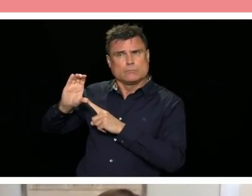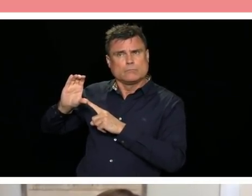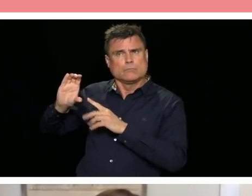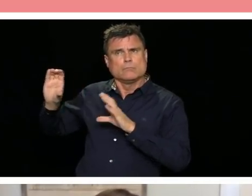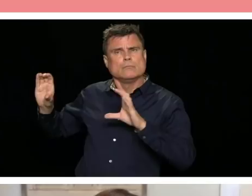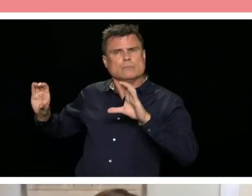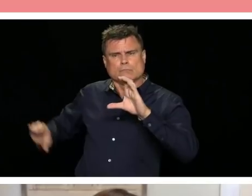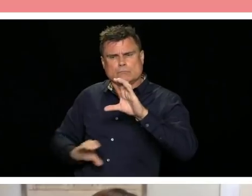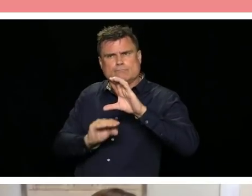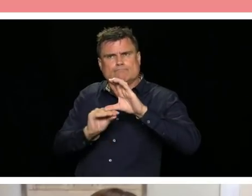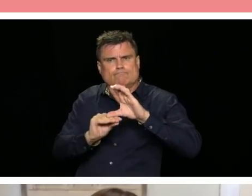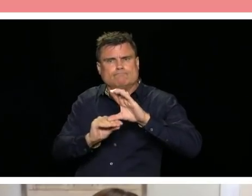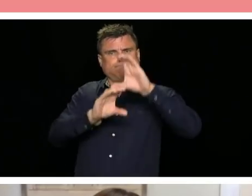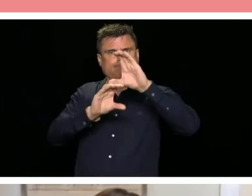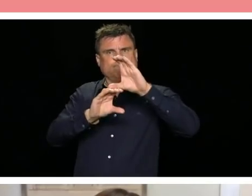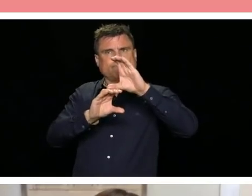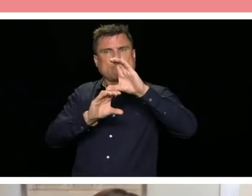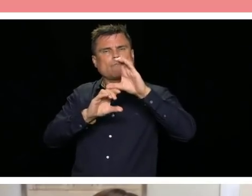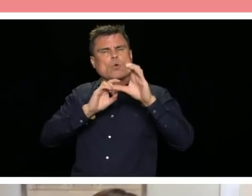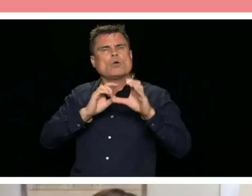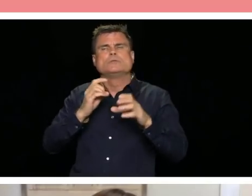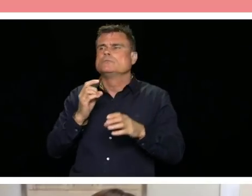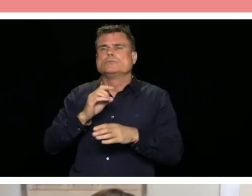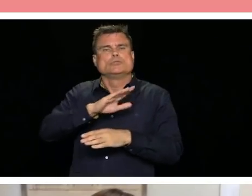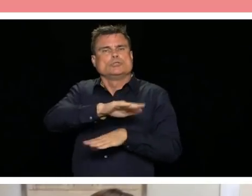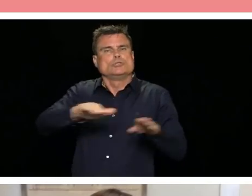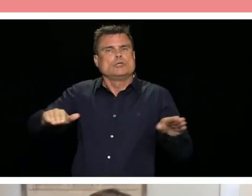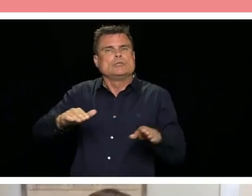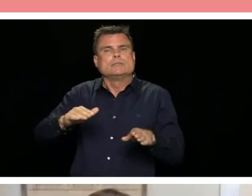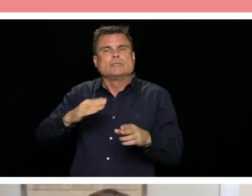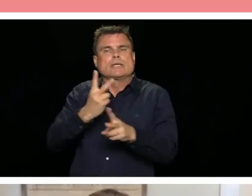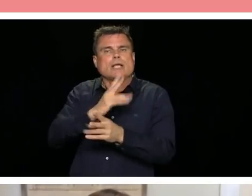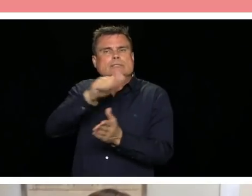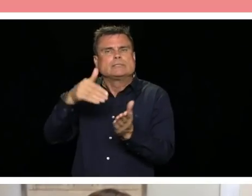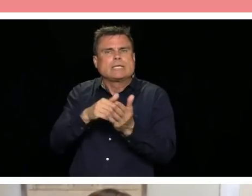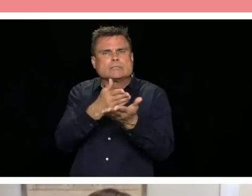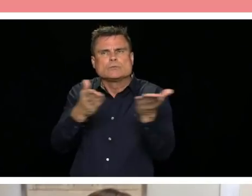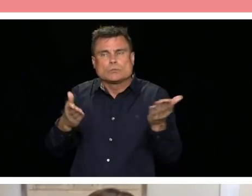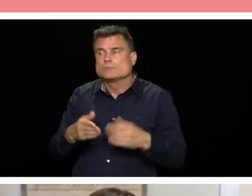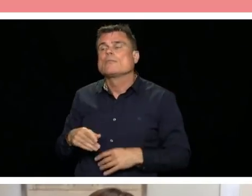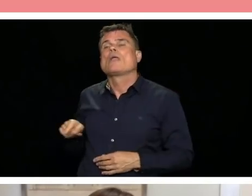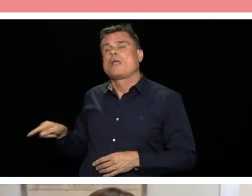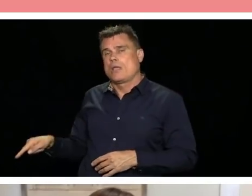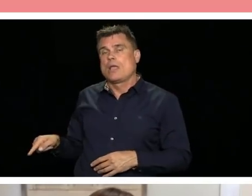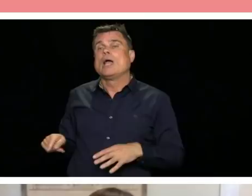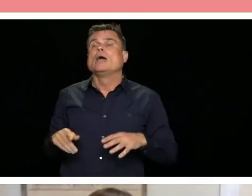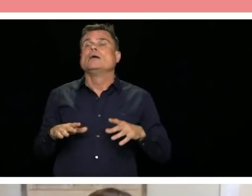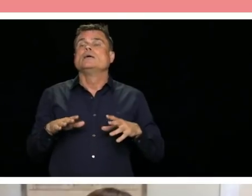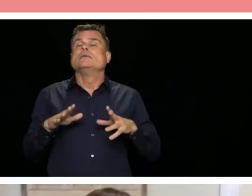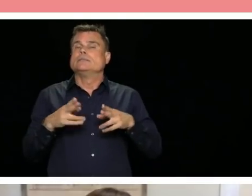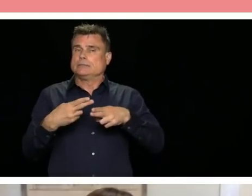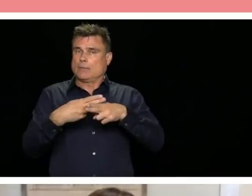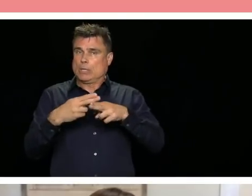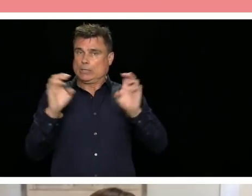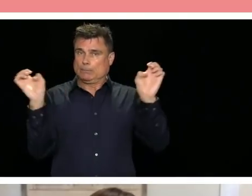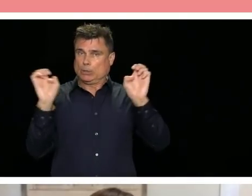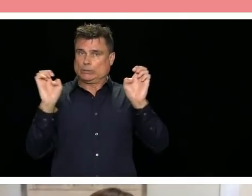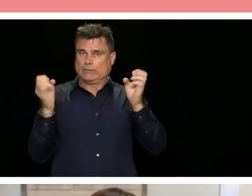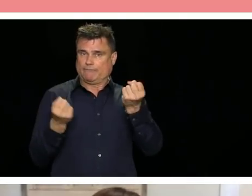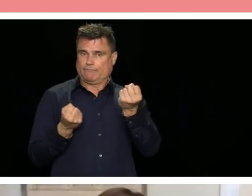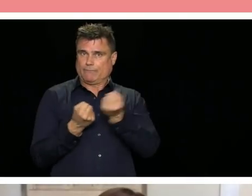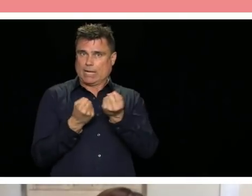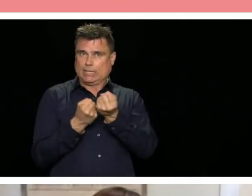funding. I think that's the question that's being asked. So as I mentioned, the temporary emergency funding